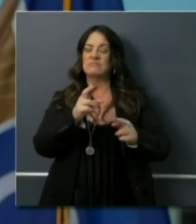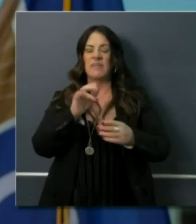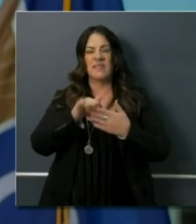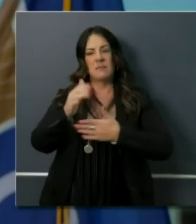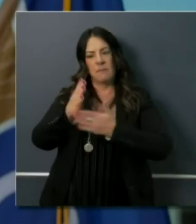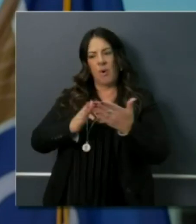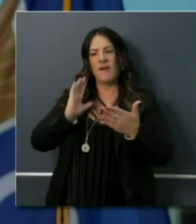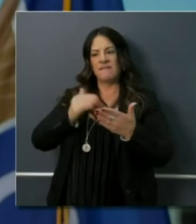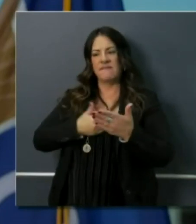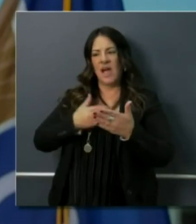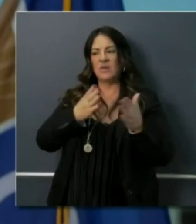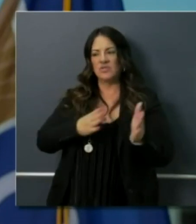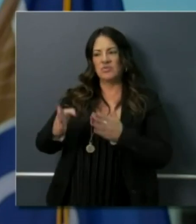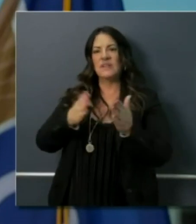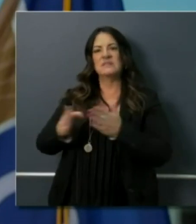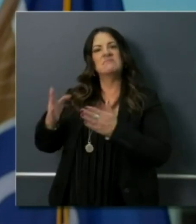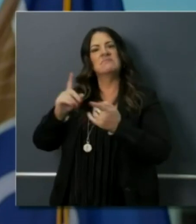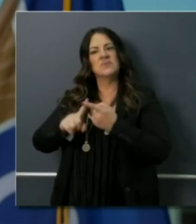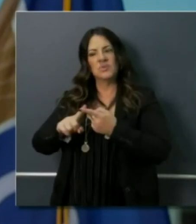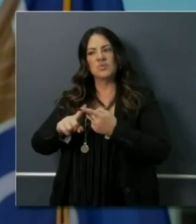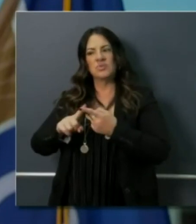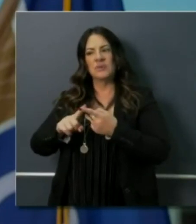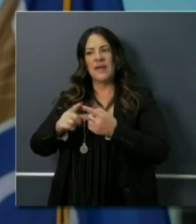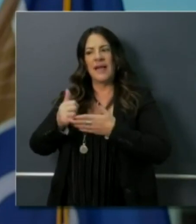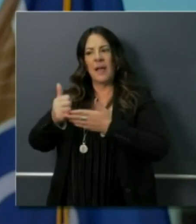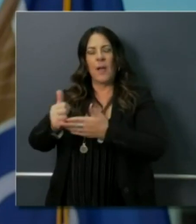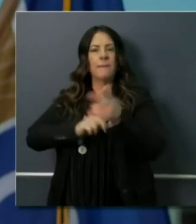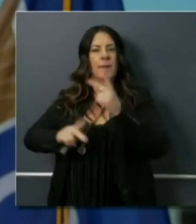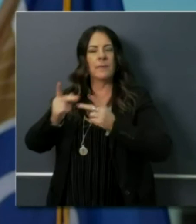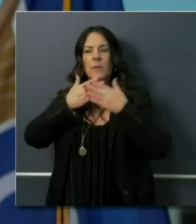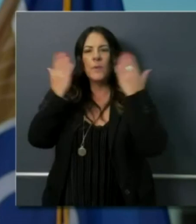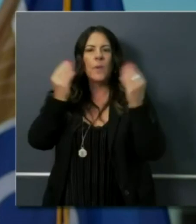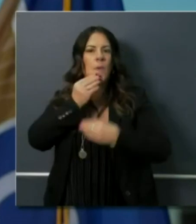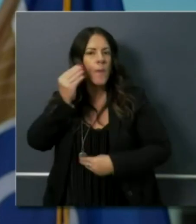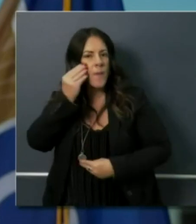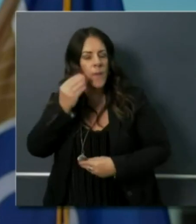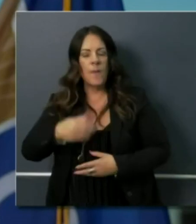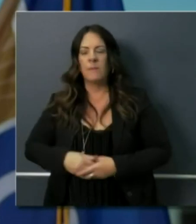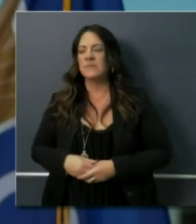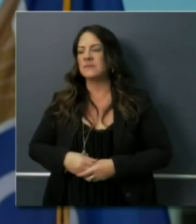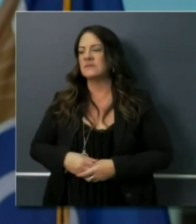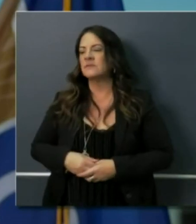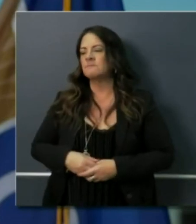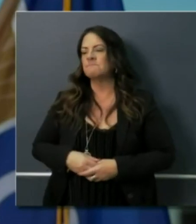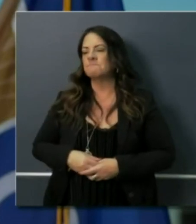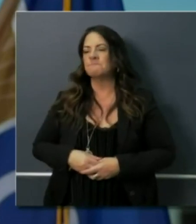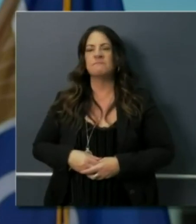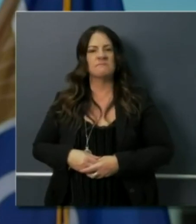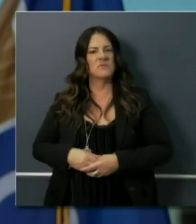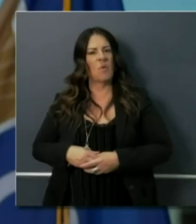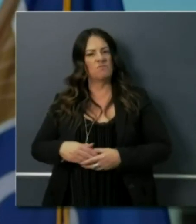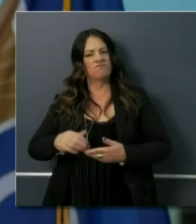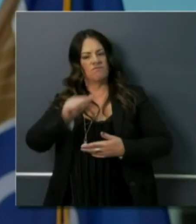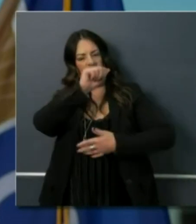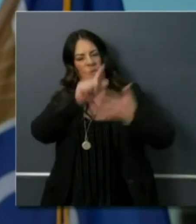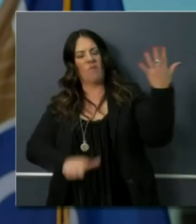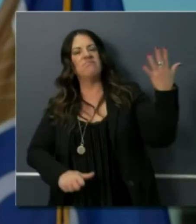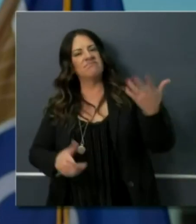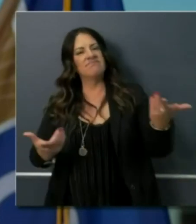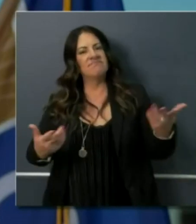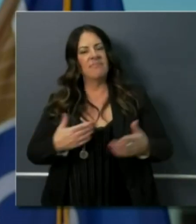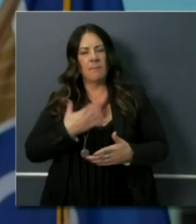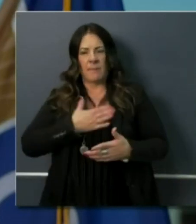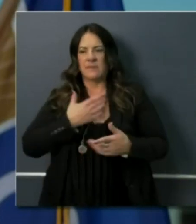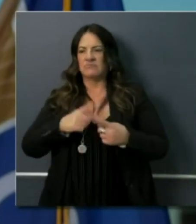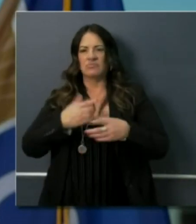just giving you an update on the efforts around homeless individuals. So all of that is part of the portfolio, but I'm happy to provide